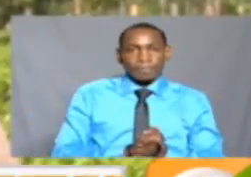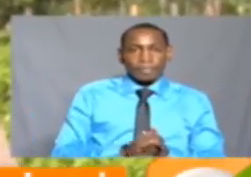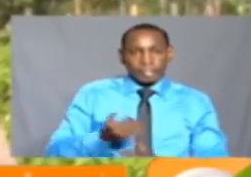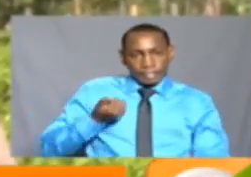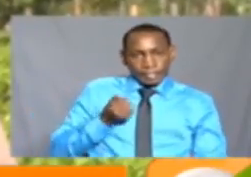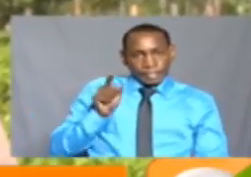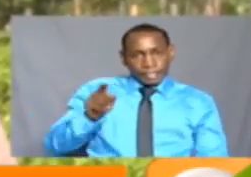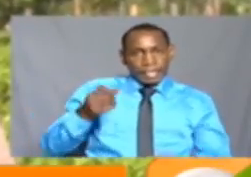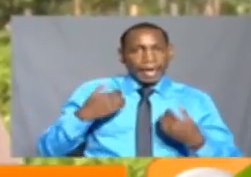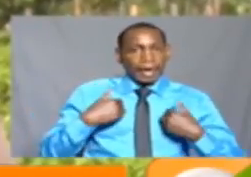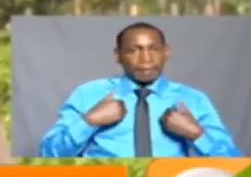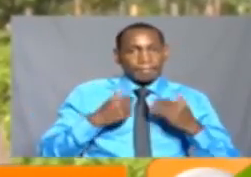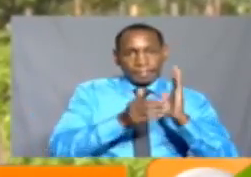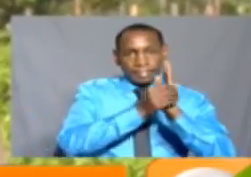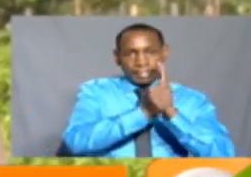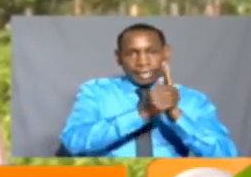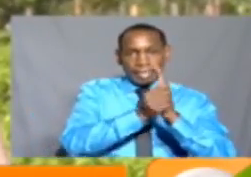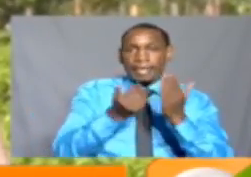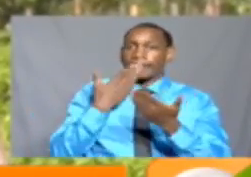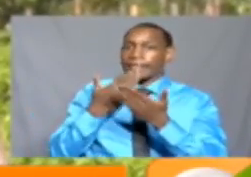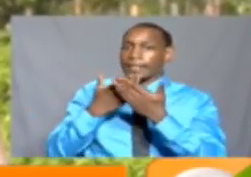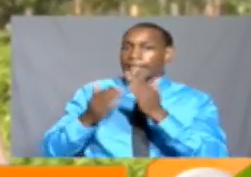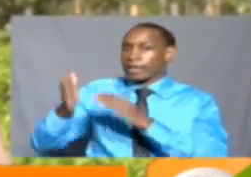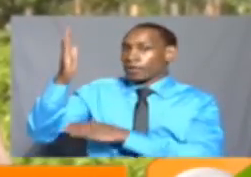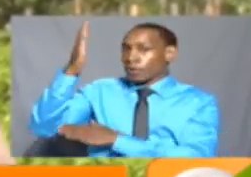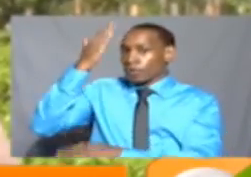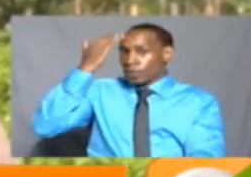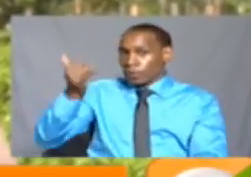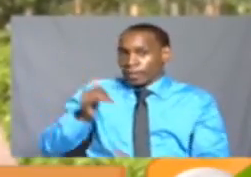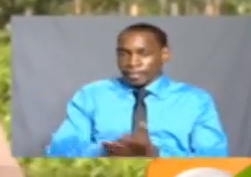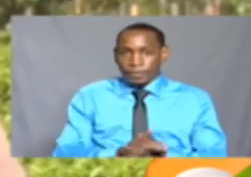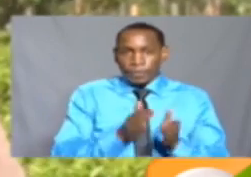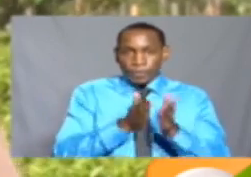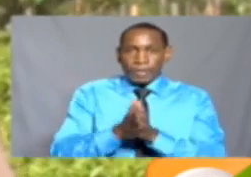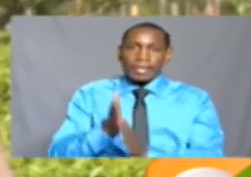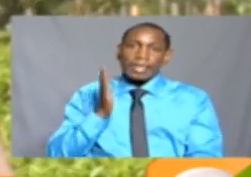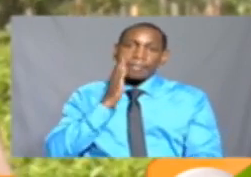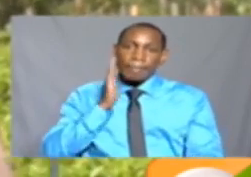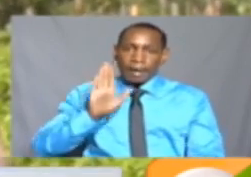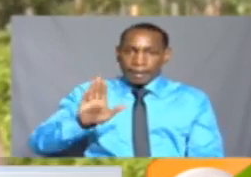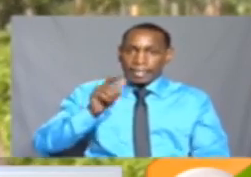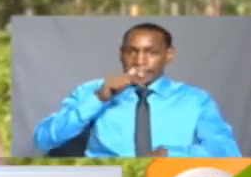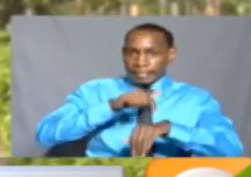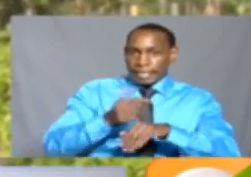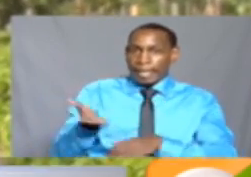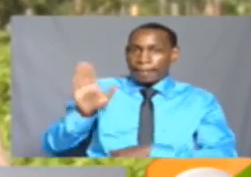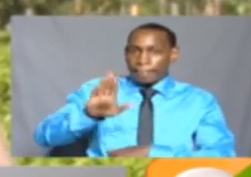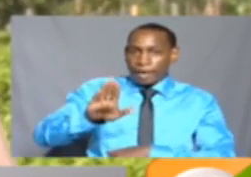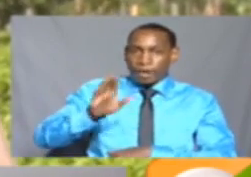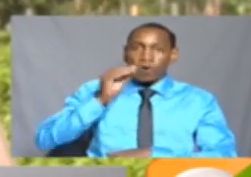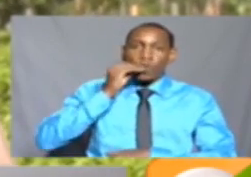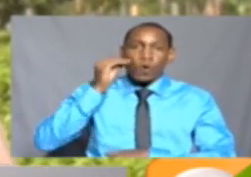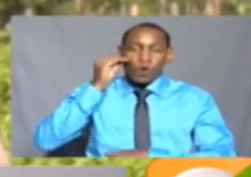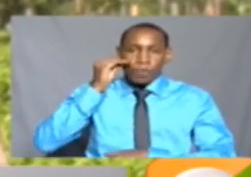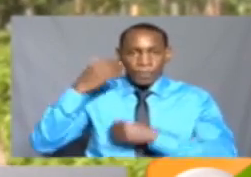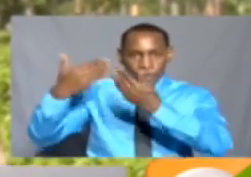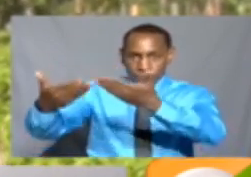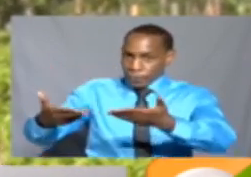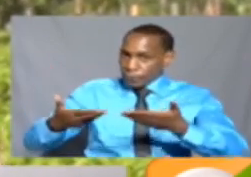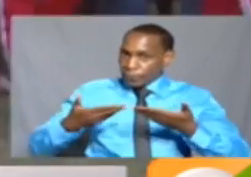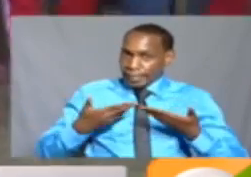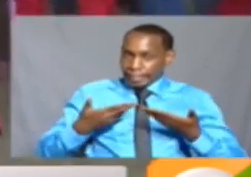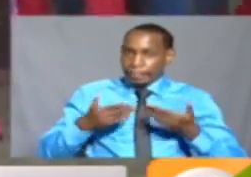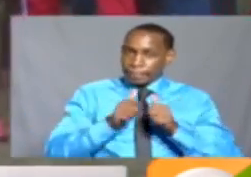Na tunashukuru Mungu kwa maana na mama yake alipo rudi nyumbani.